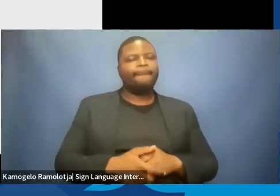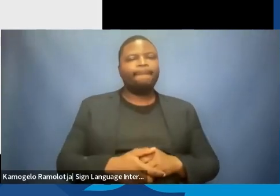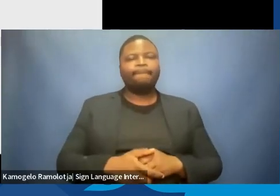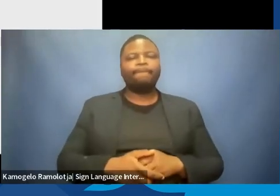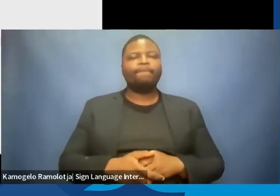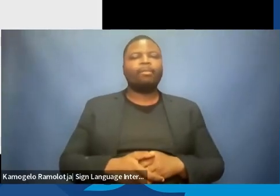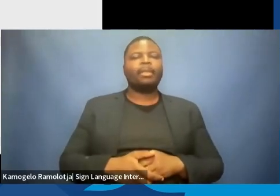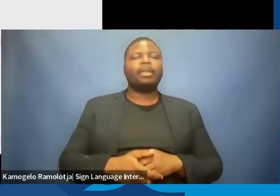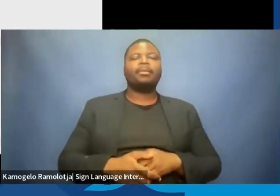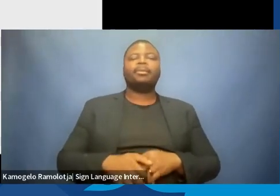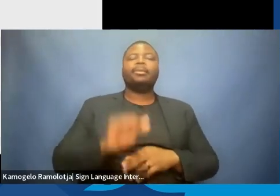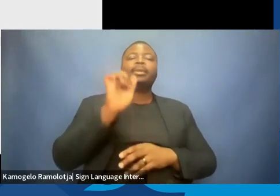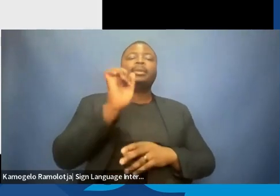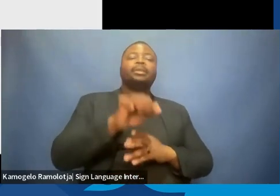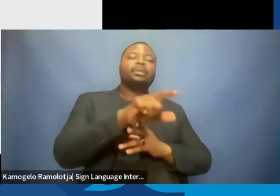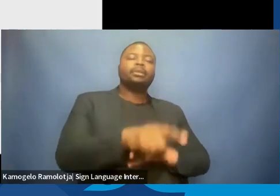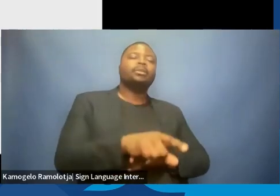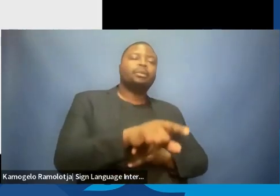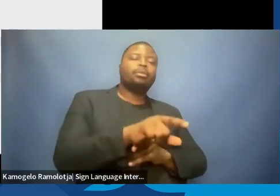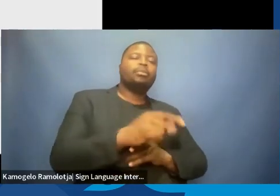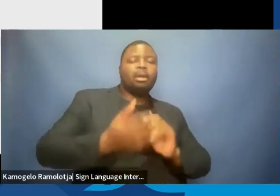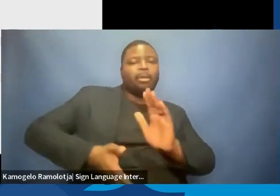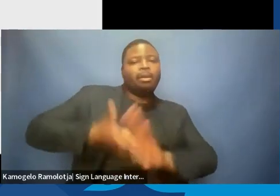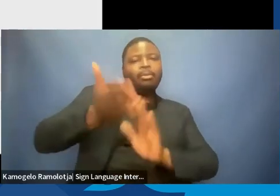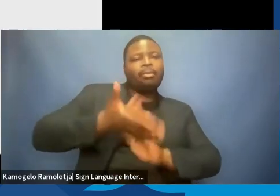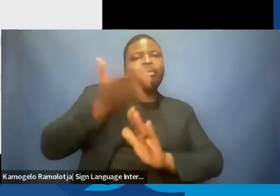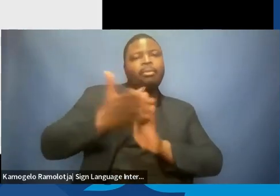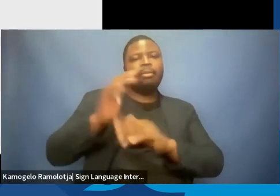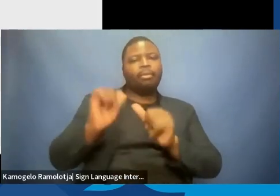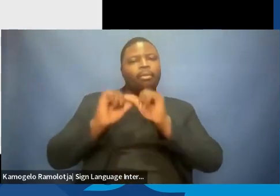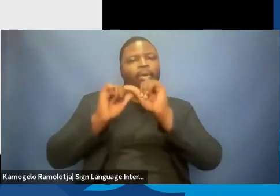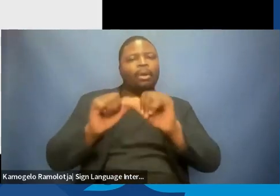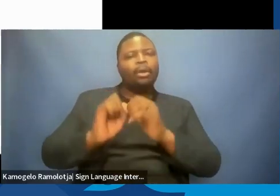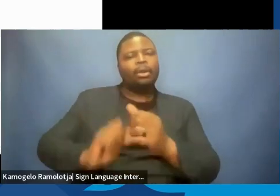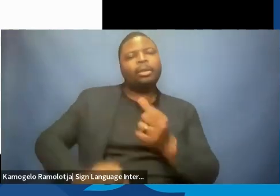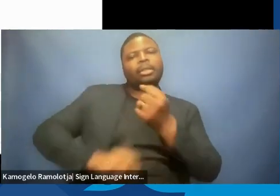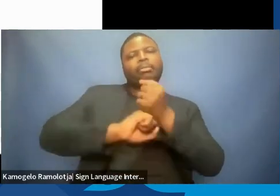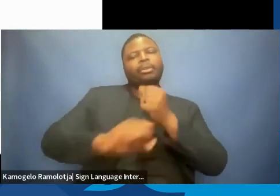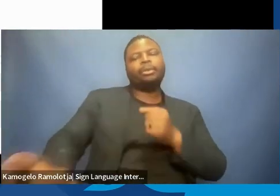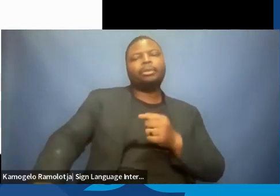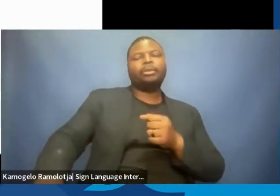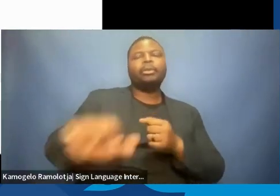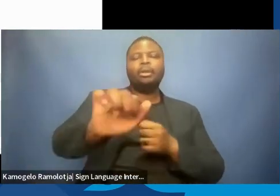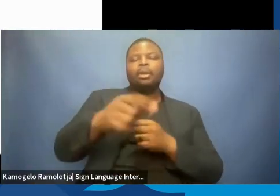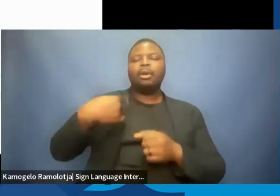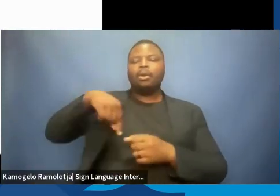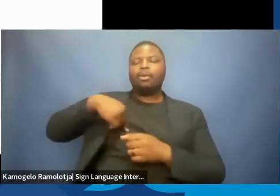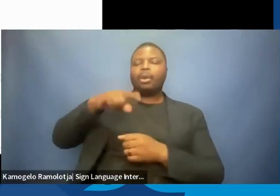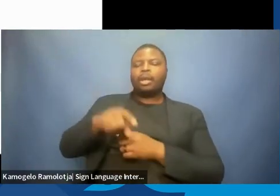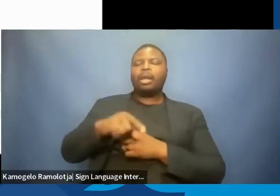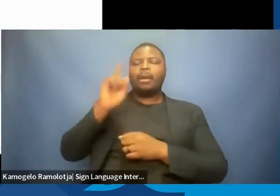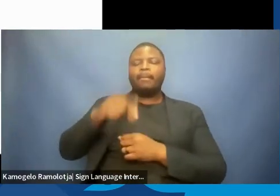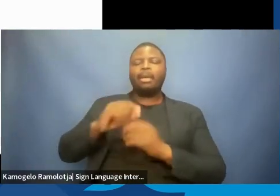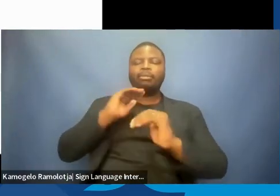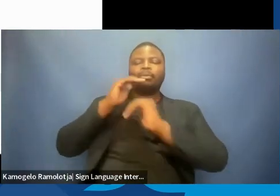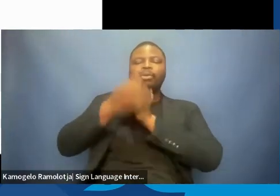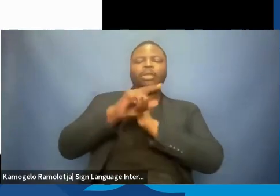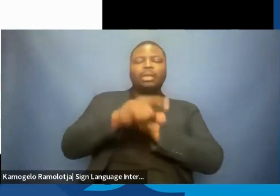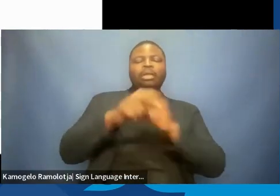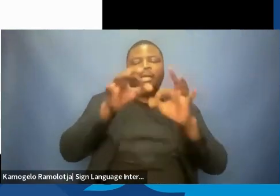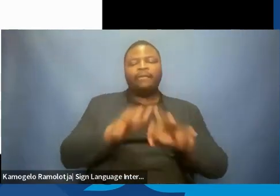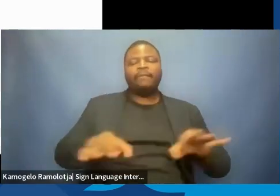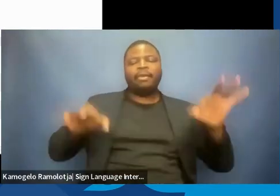quality community-based care, even in the face of constrained funding environments. If we have to make a case